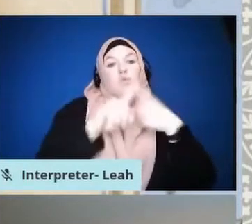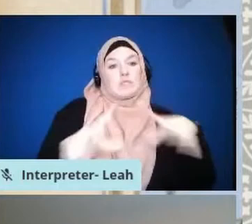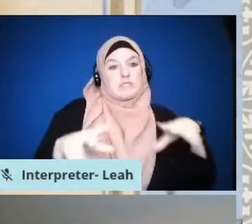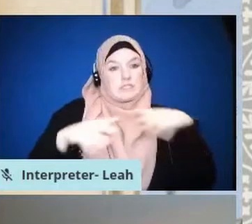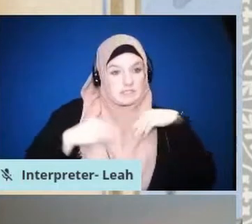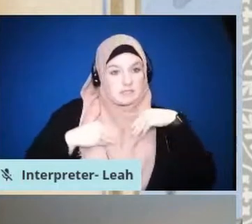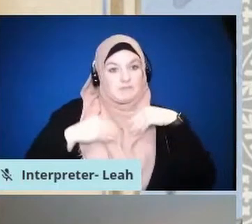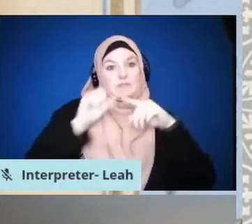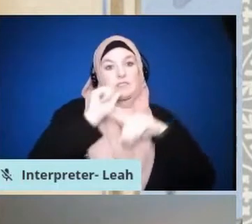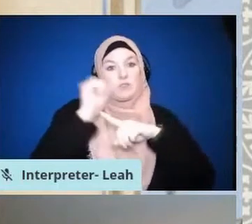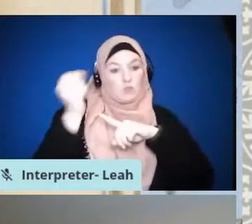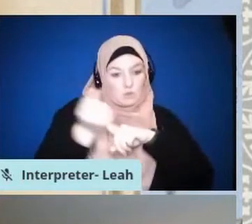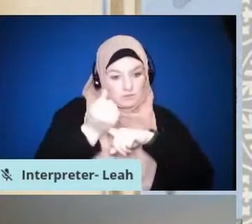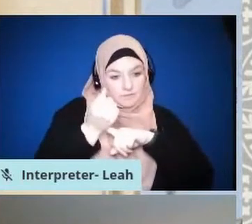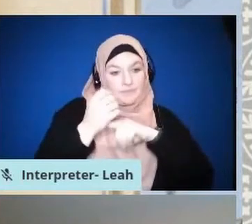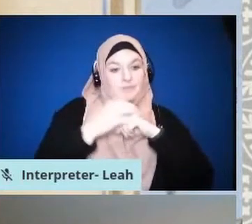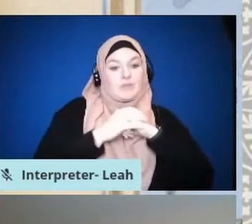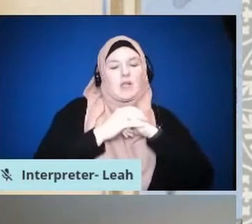accept the situation.